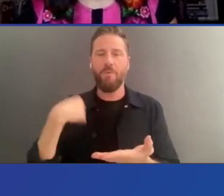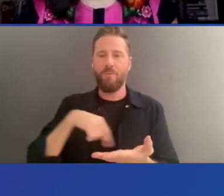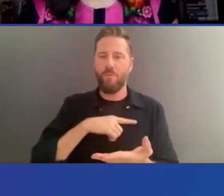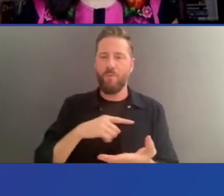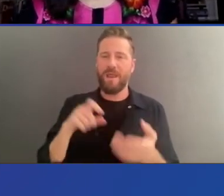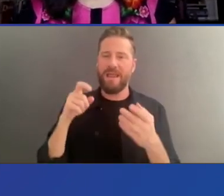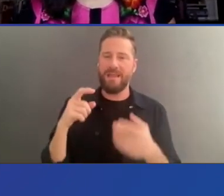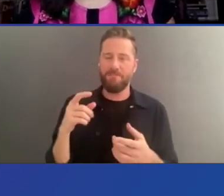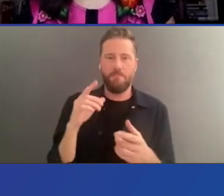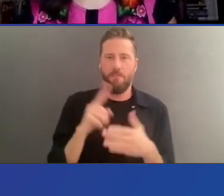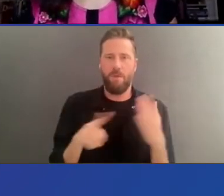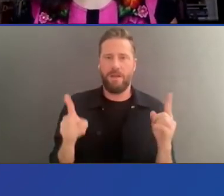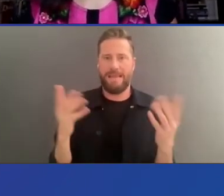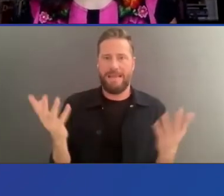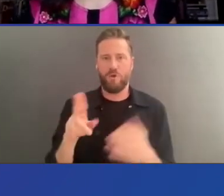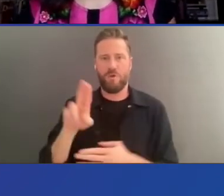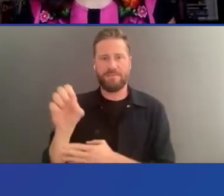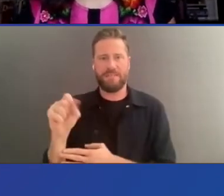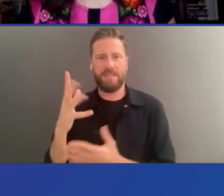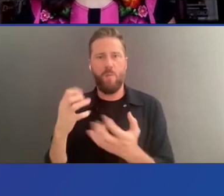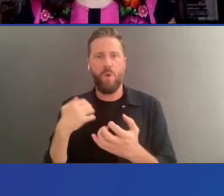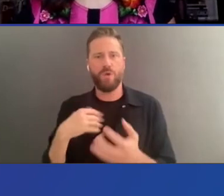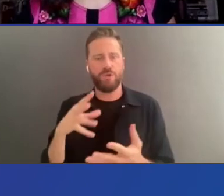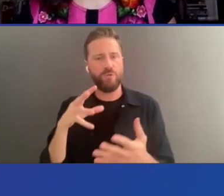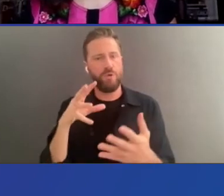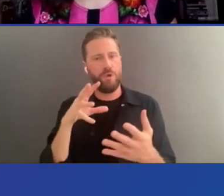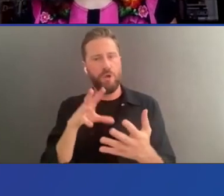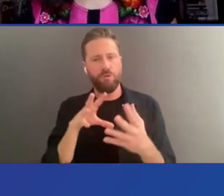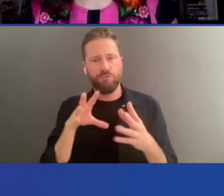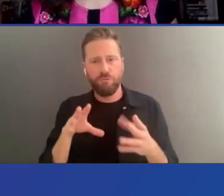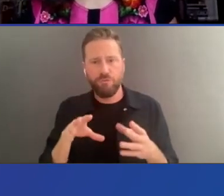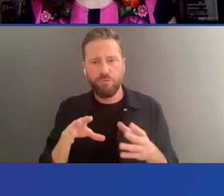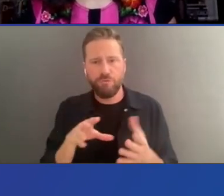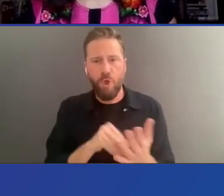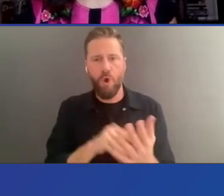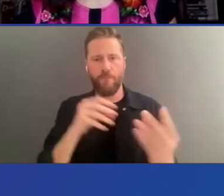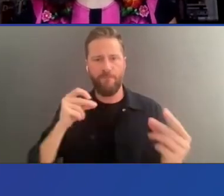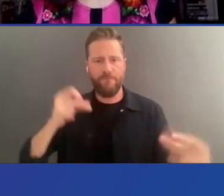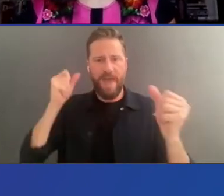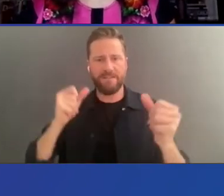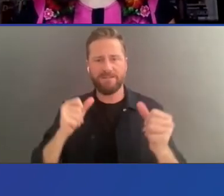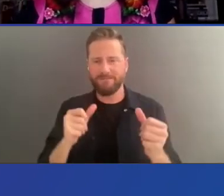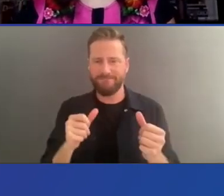in organized techniques so people can learn. But